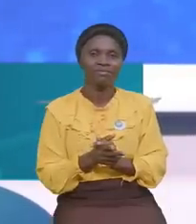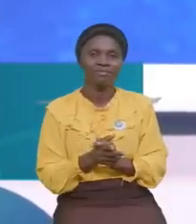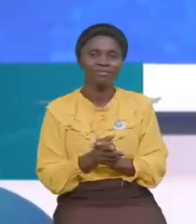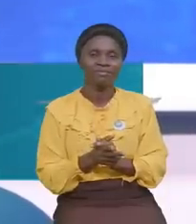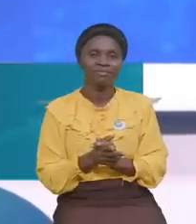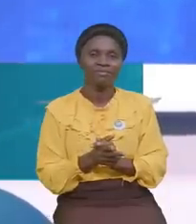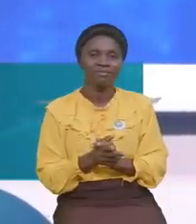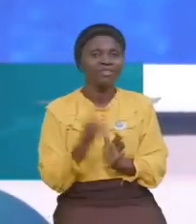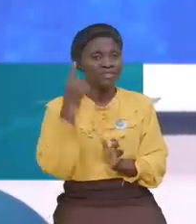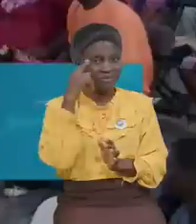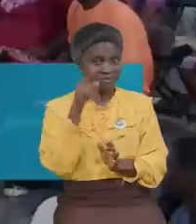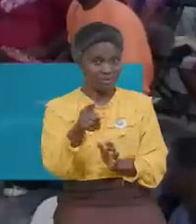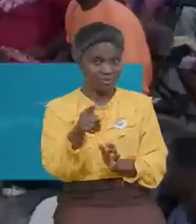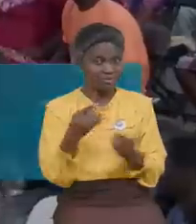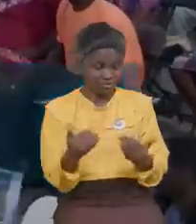For you, this day,